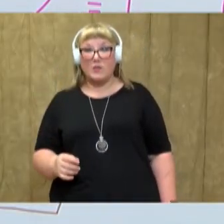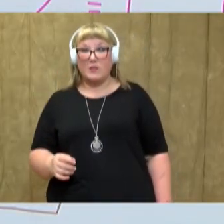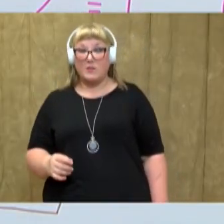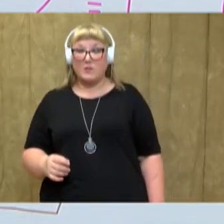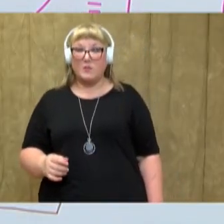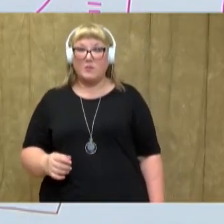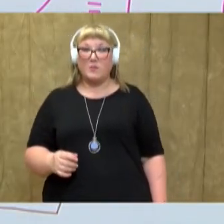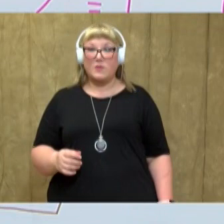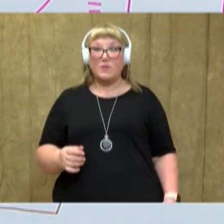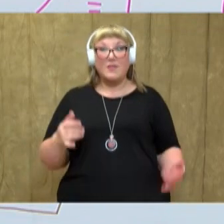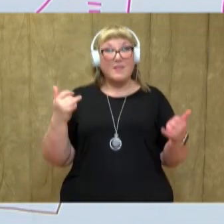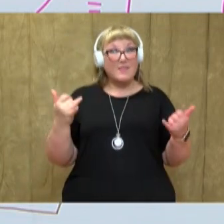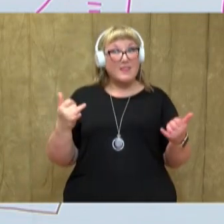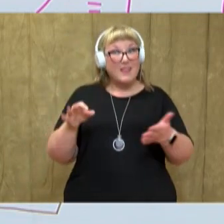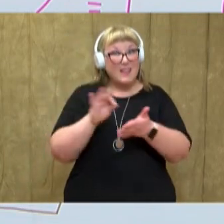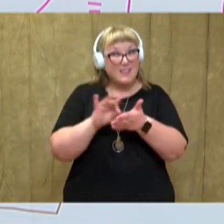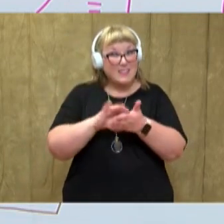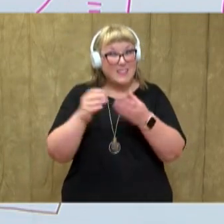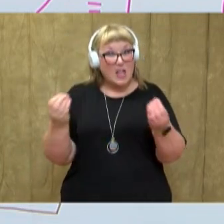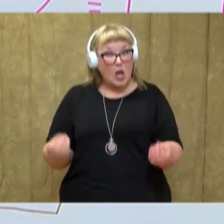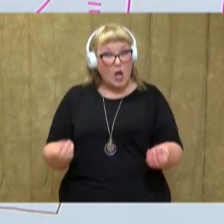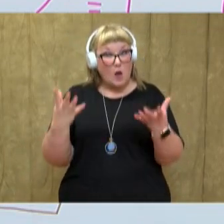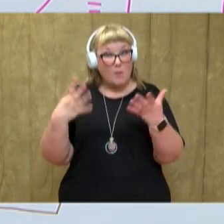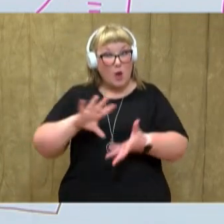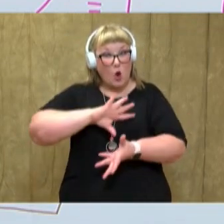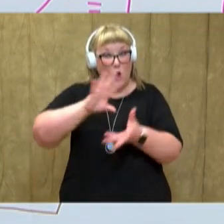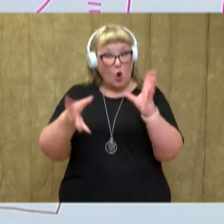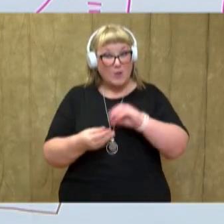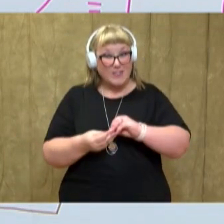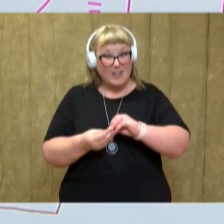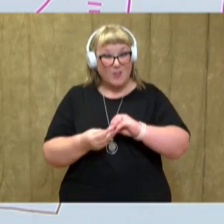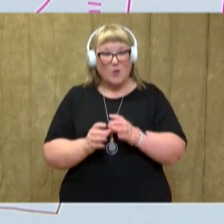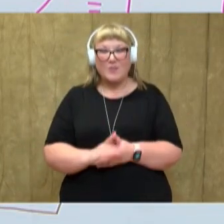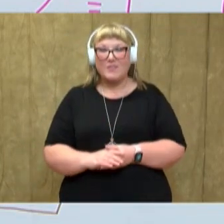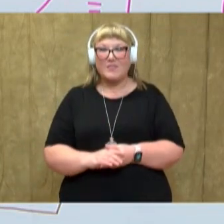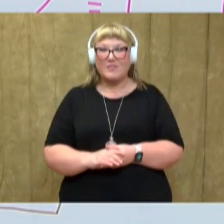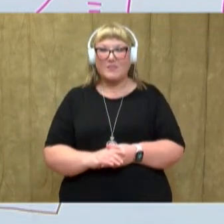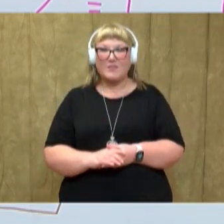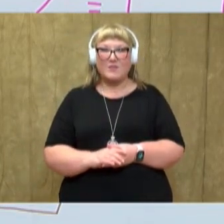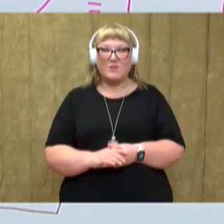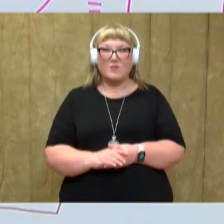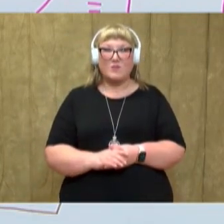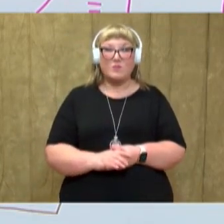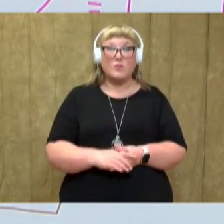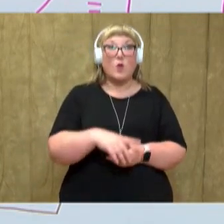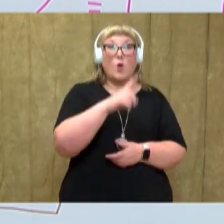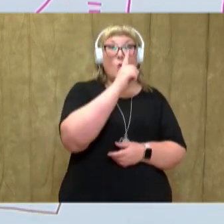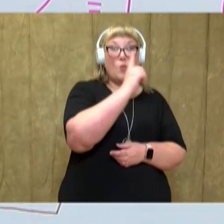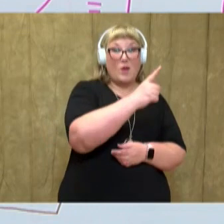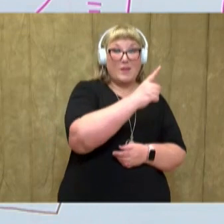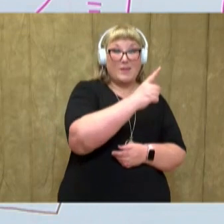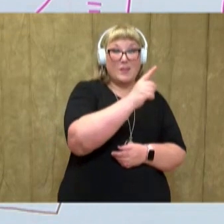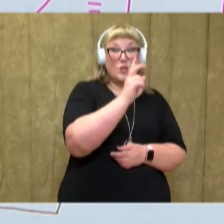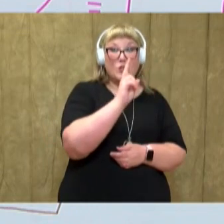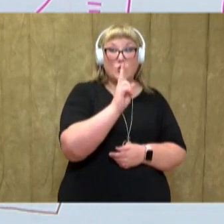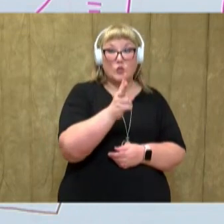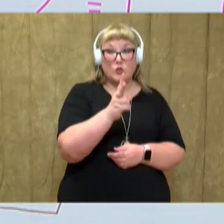2. Now let's count how many dots I have in my tin frame all together.